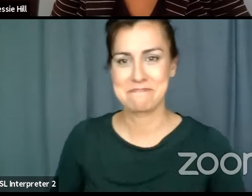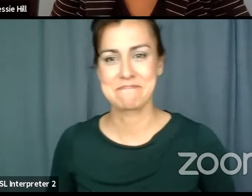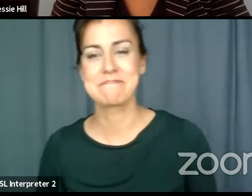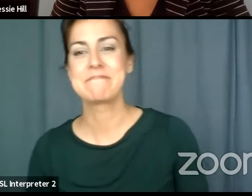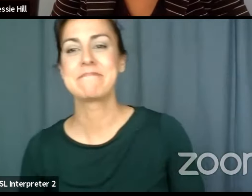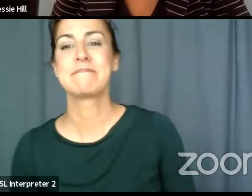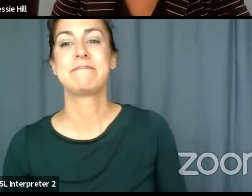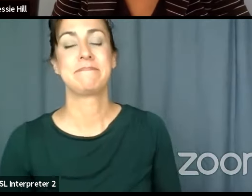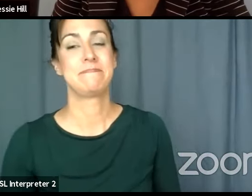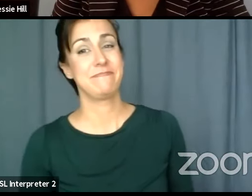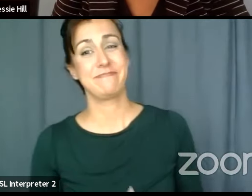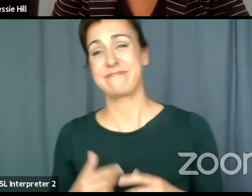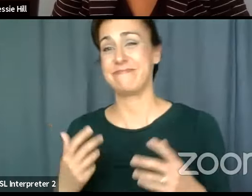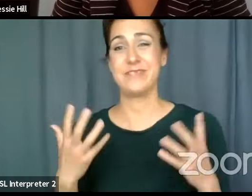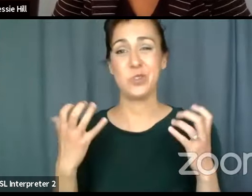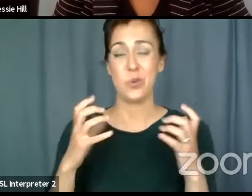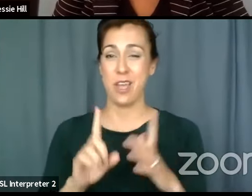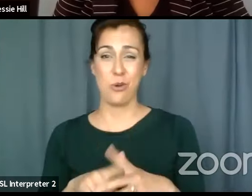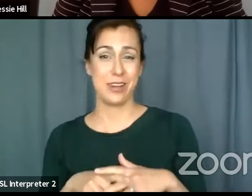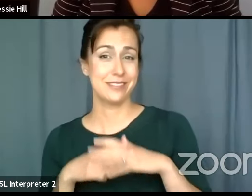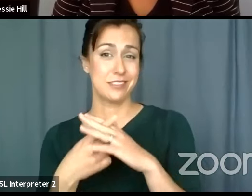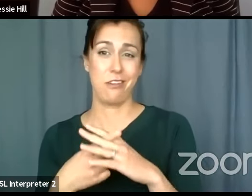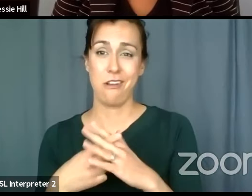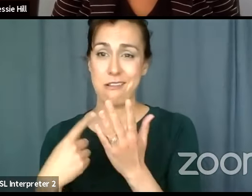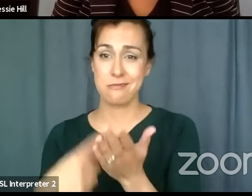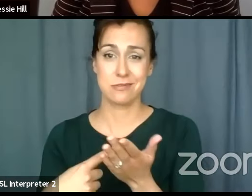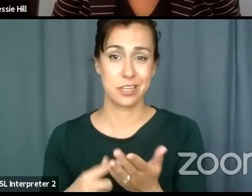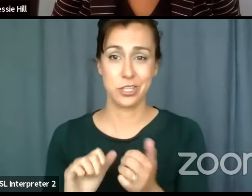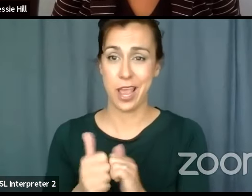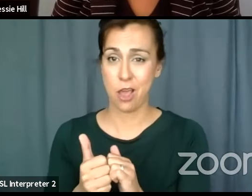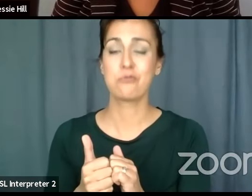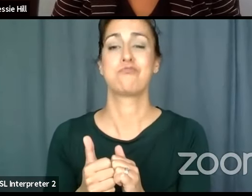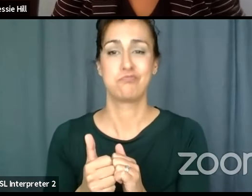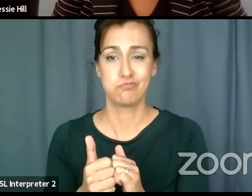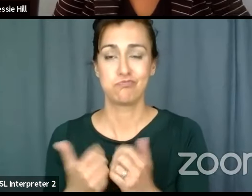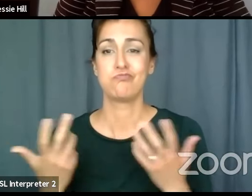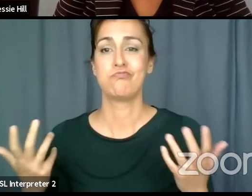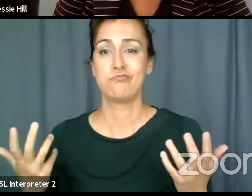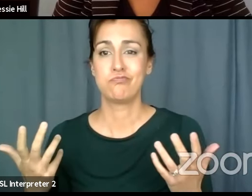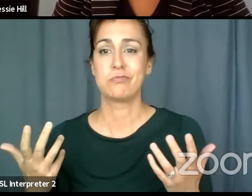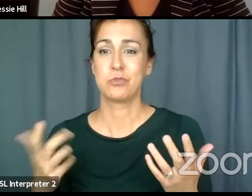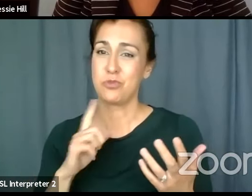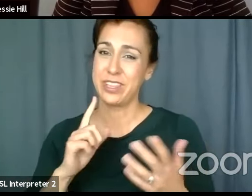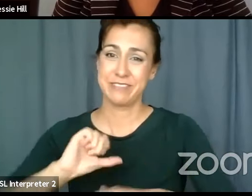So I wanted to just sort of jump things off with framing some of the